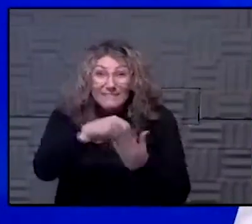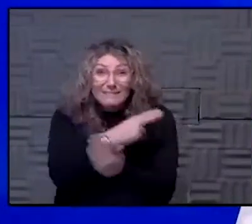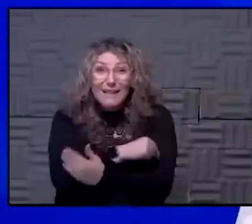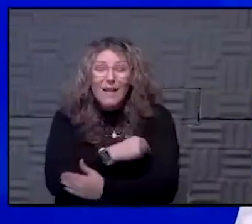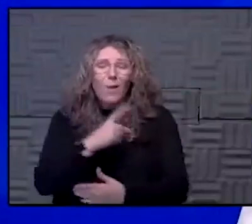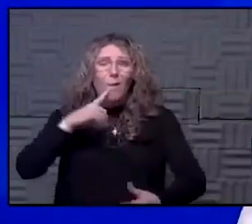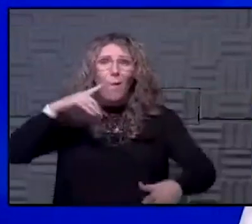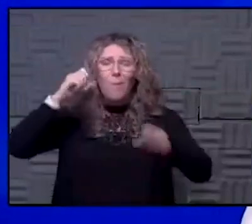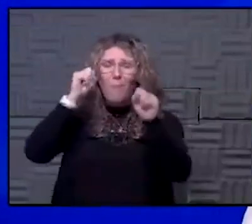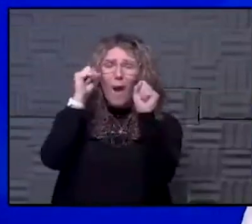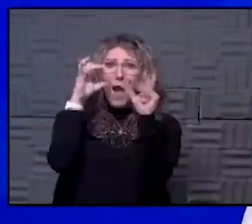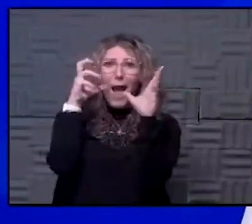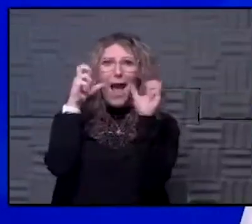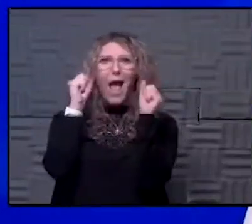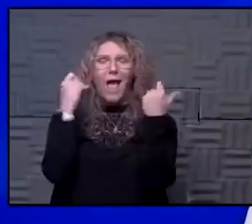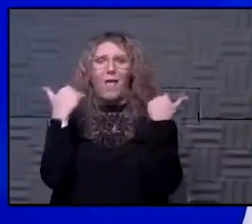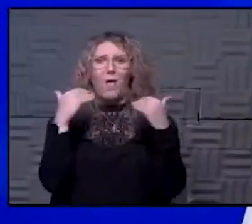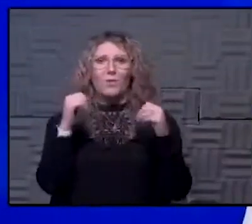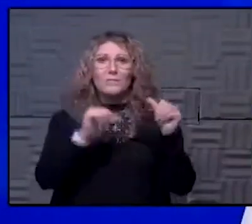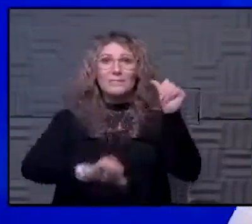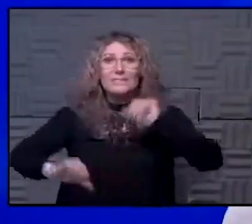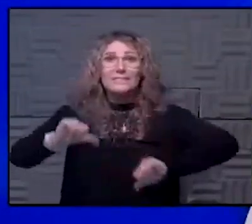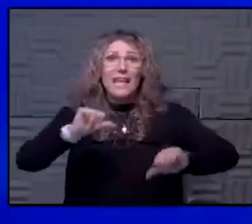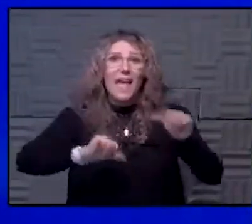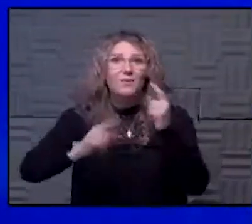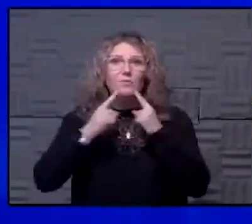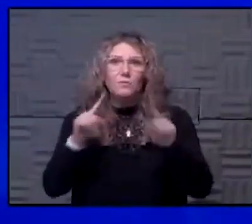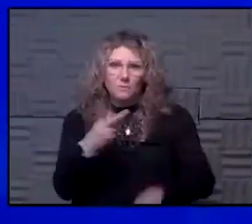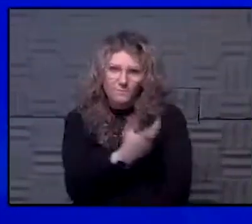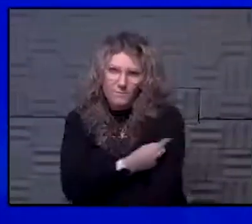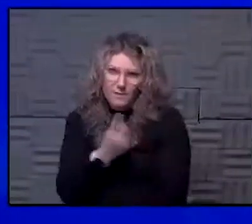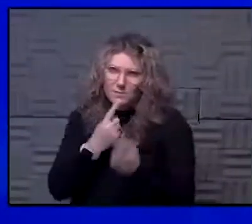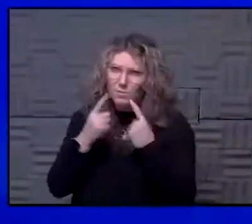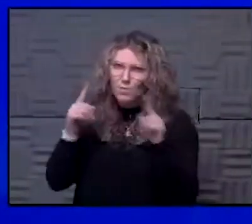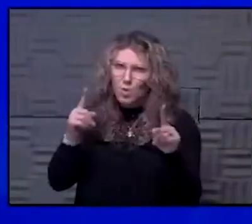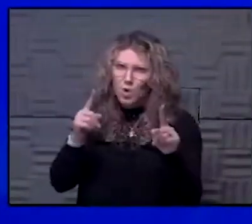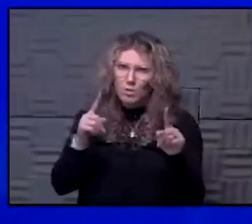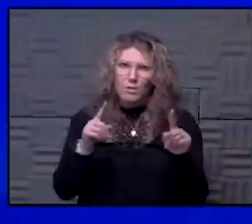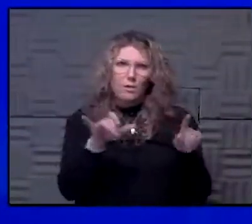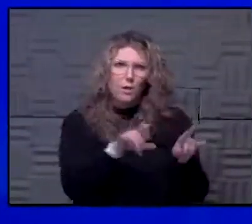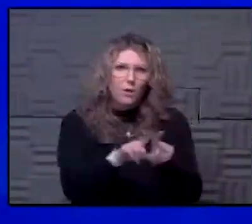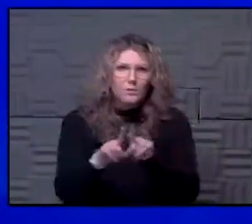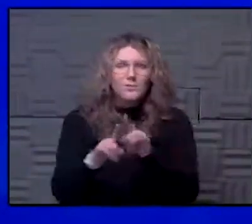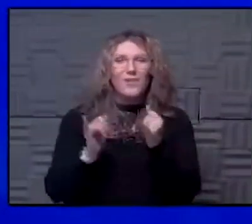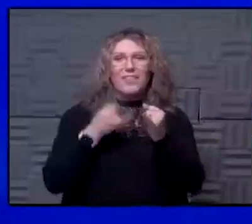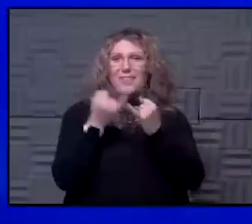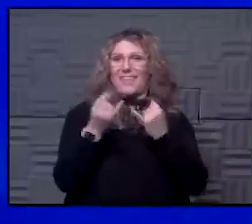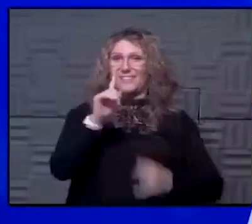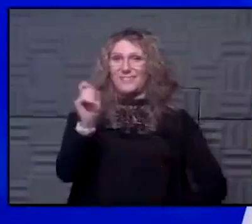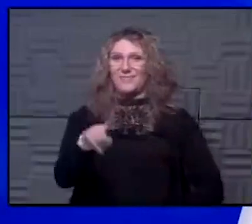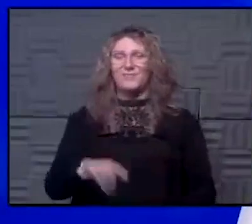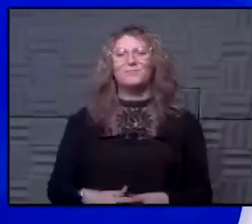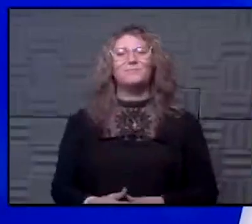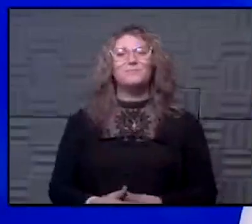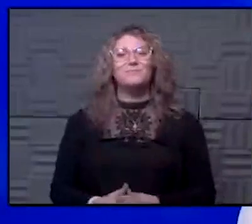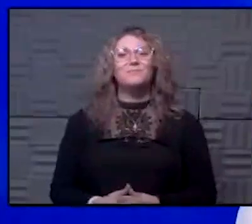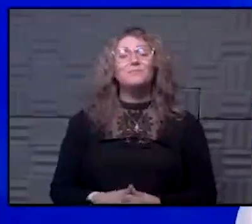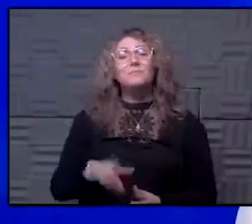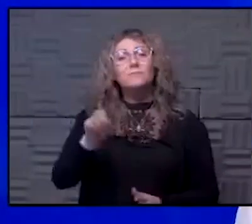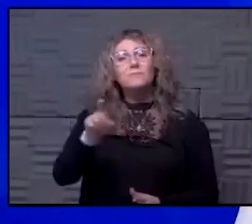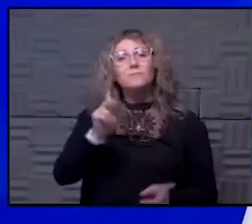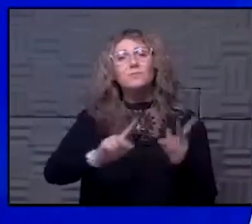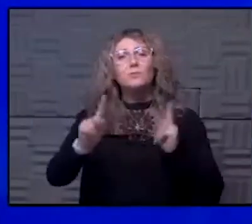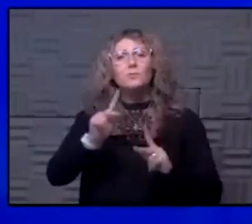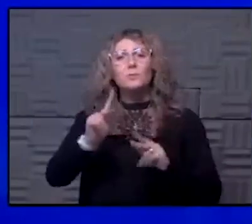amazing. it's just amazing. Science works. Yeah. Vaccines work too, people. Last question, Cliff. All right, last question. Should people